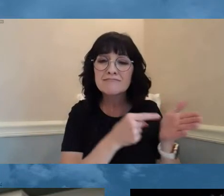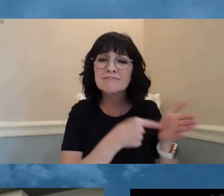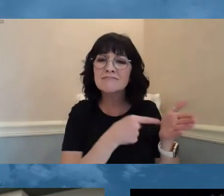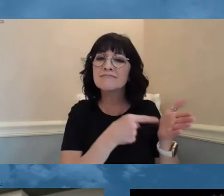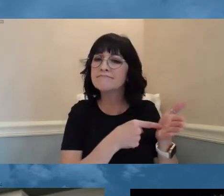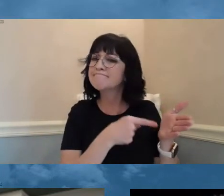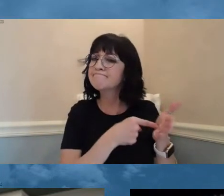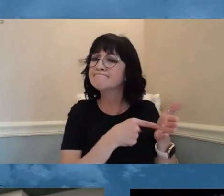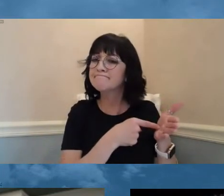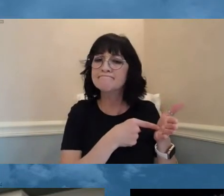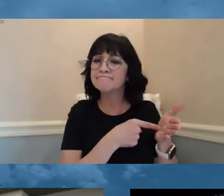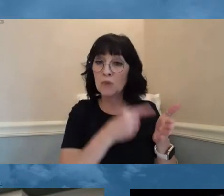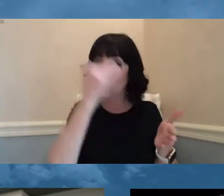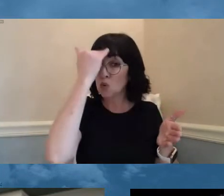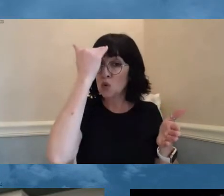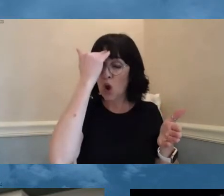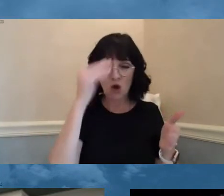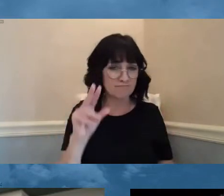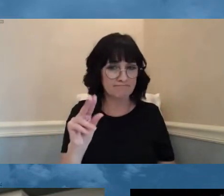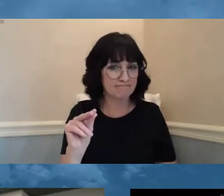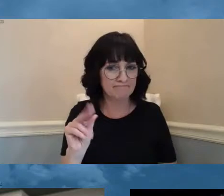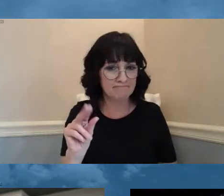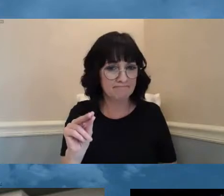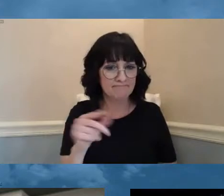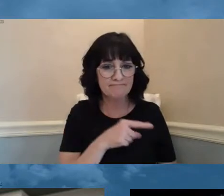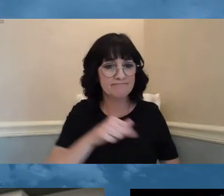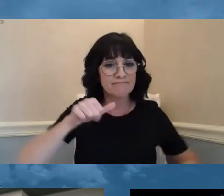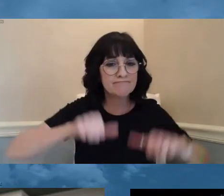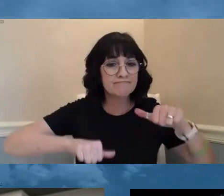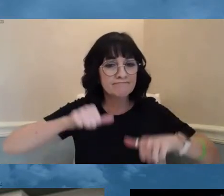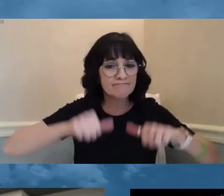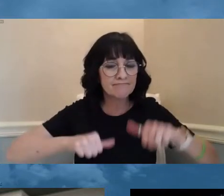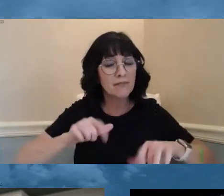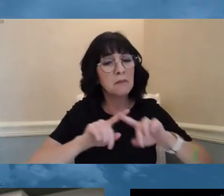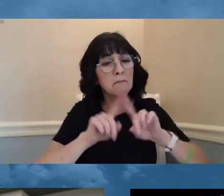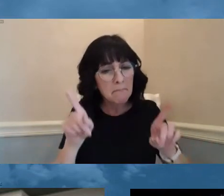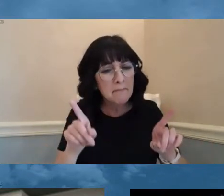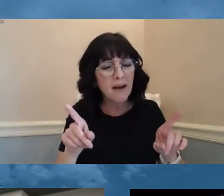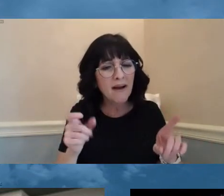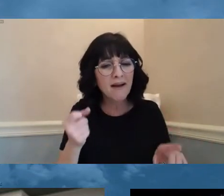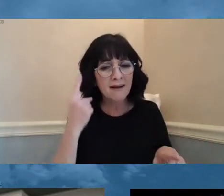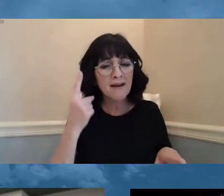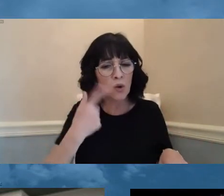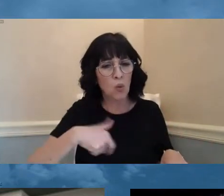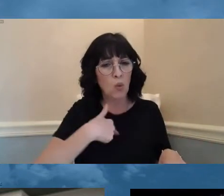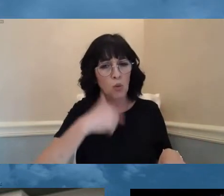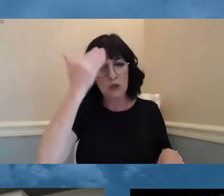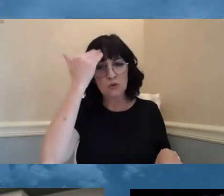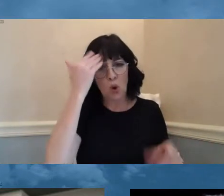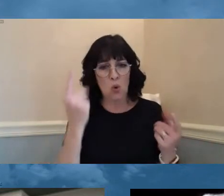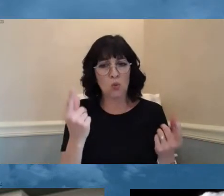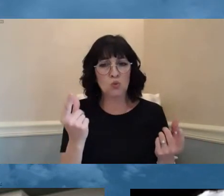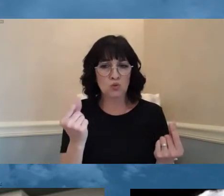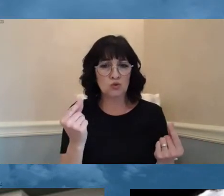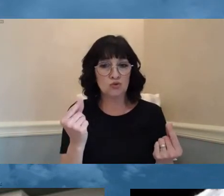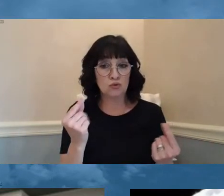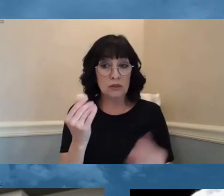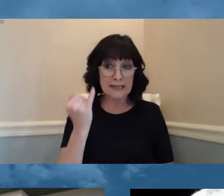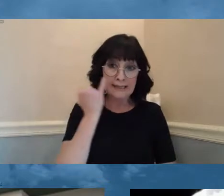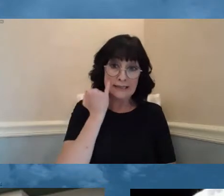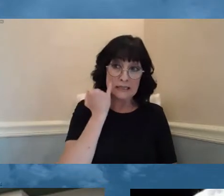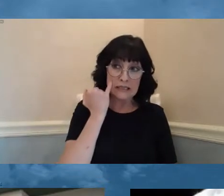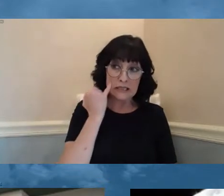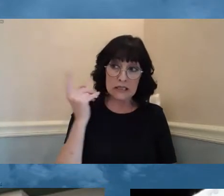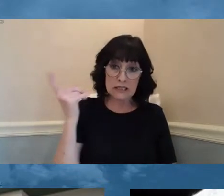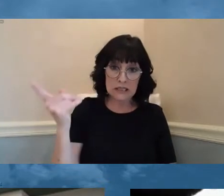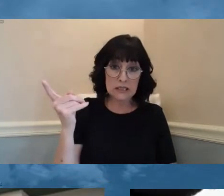I have, and that is that we now know how to do this. So if a booster shot is required, and the science says it, all